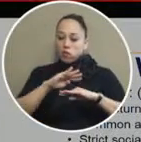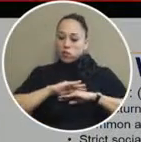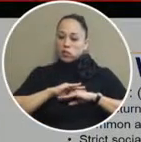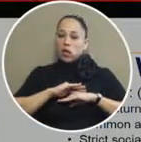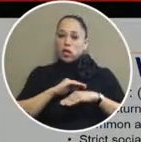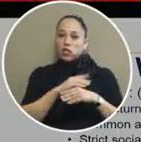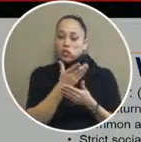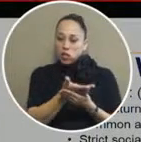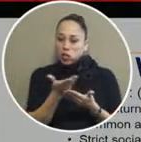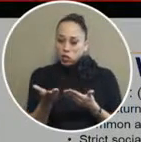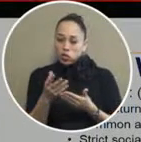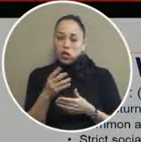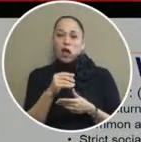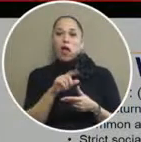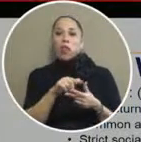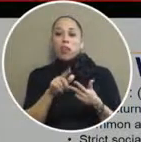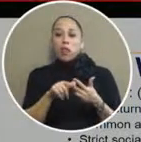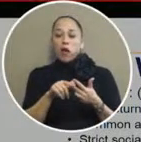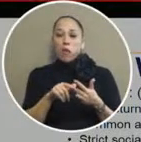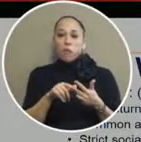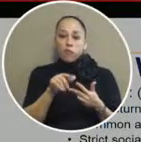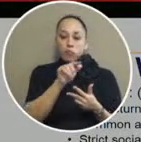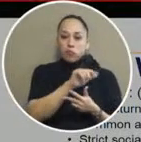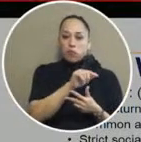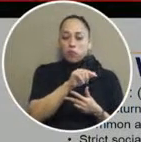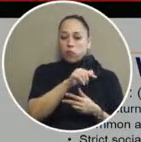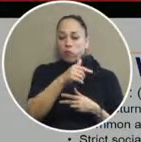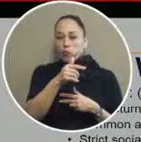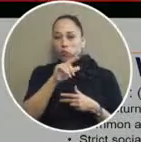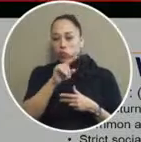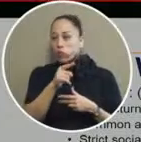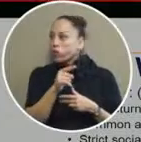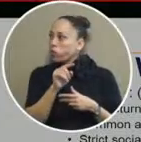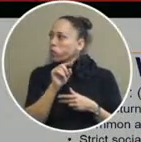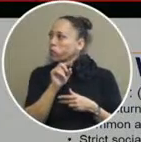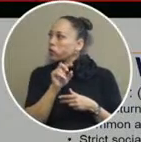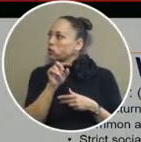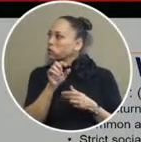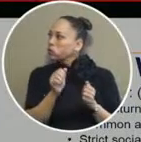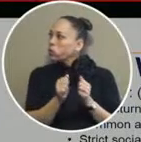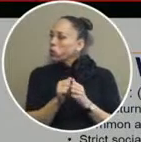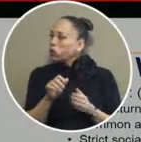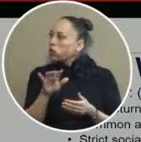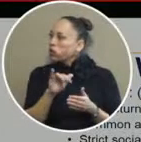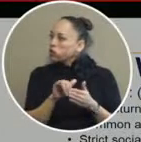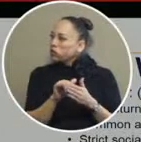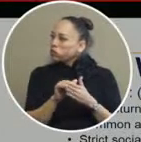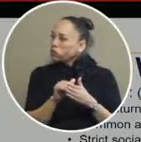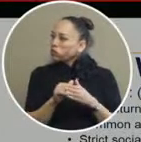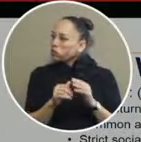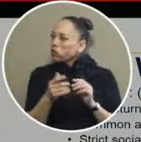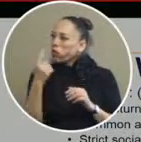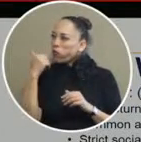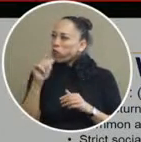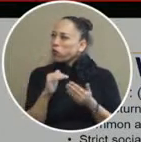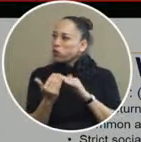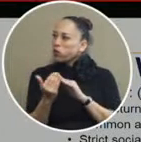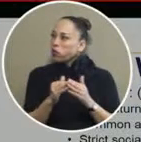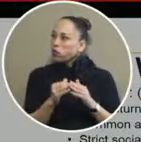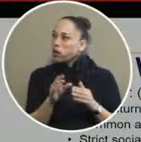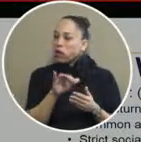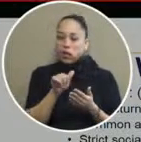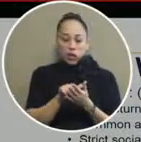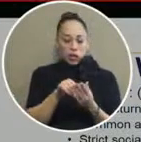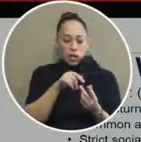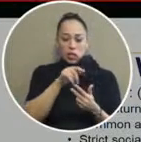conditions. And then we'll return in phase 1 with a 25% return to work of those currently that are telecommuting. And in this